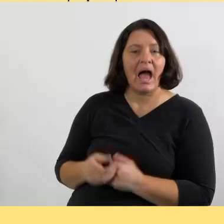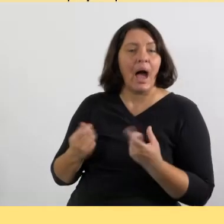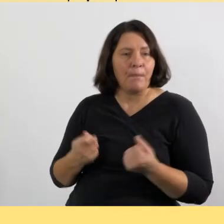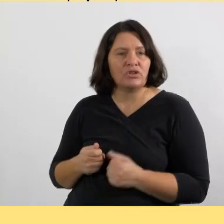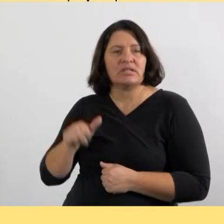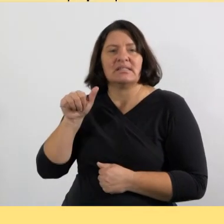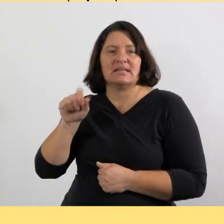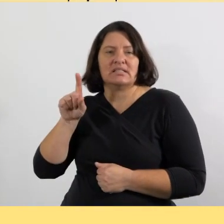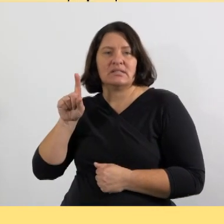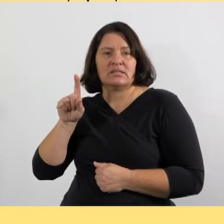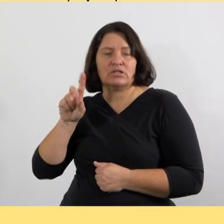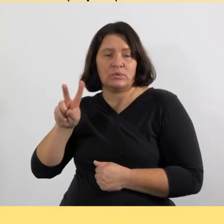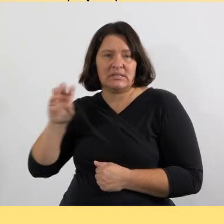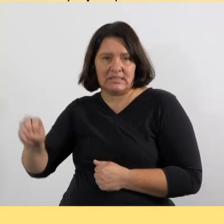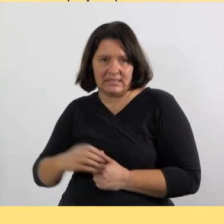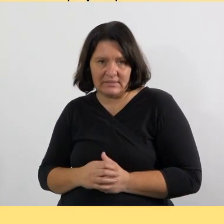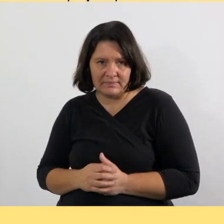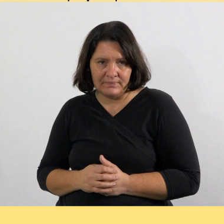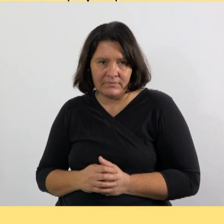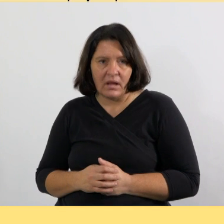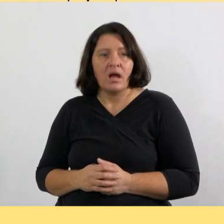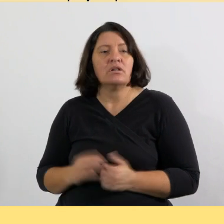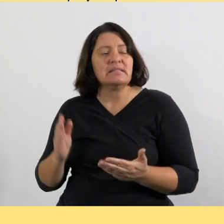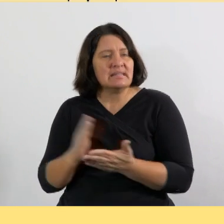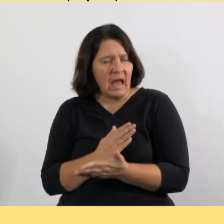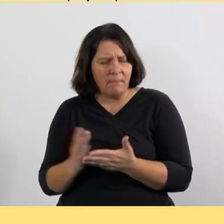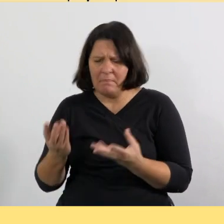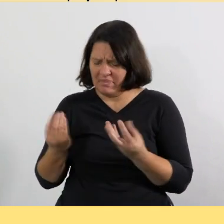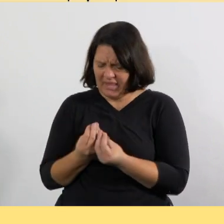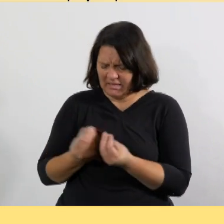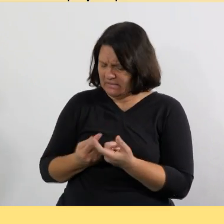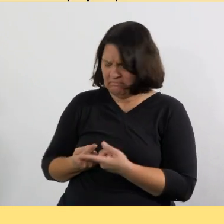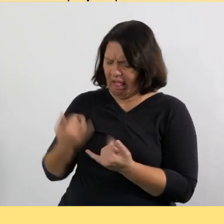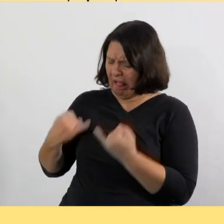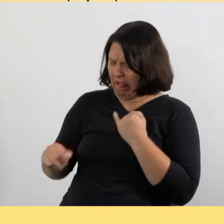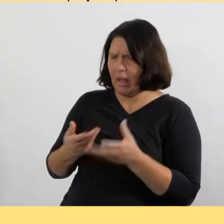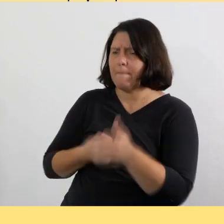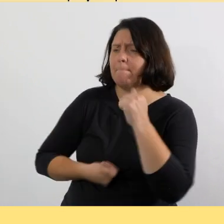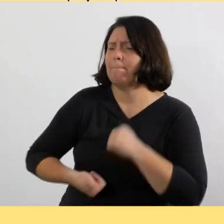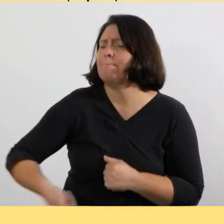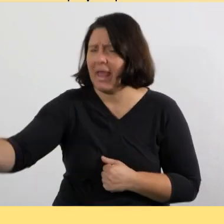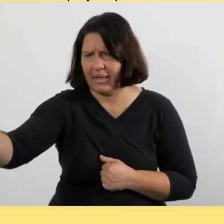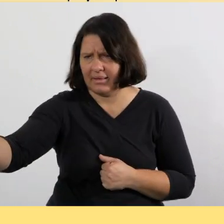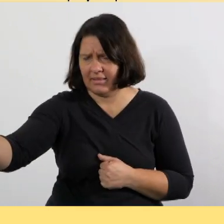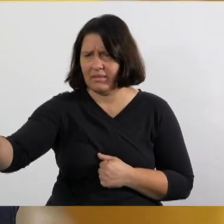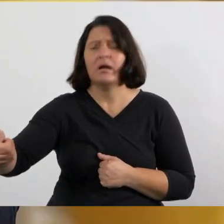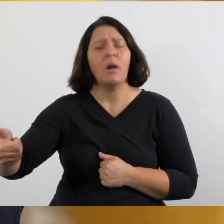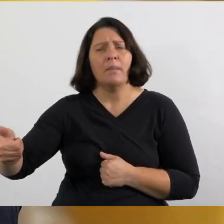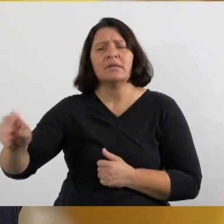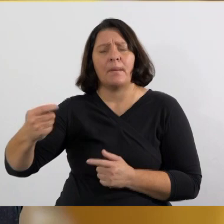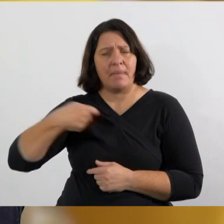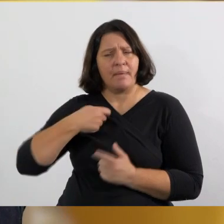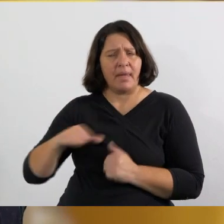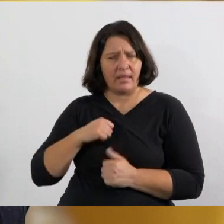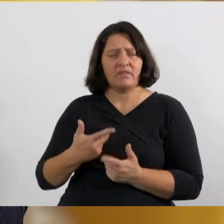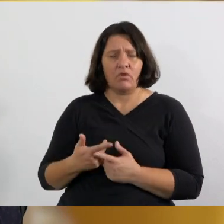is 620. And we have returned some goods and also asked for an allowance from our